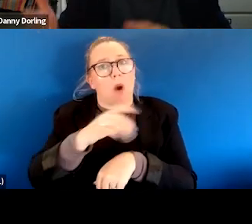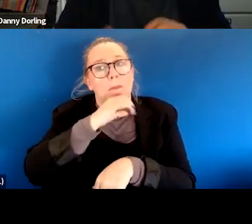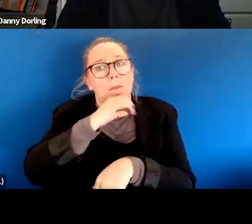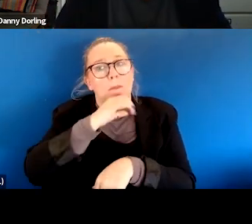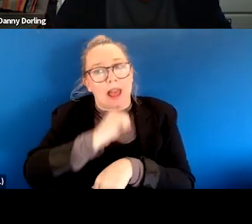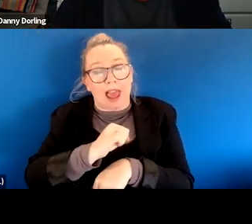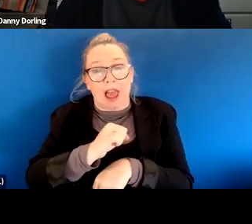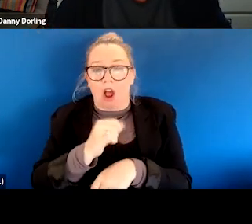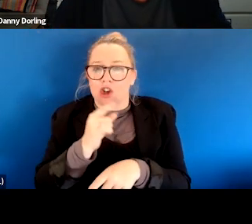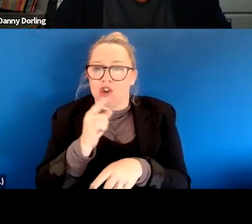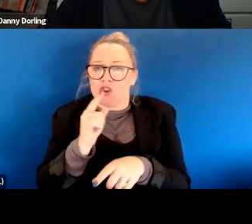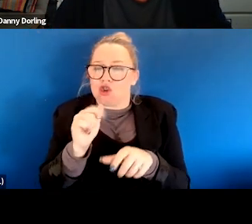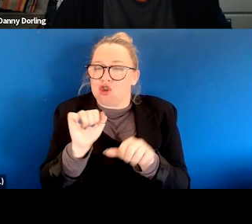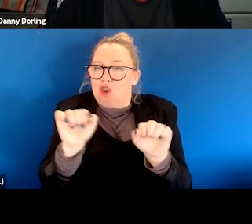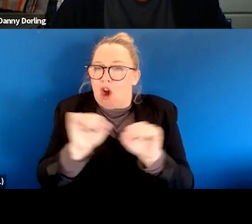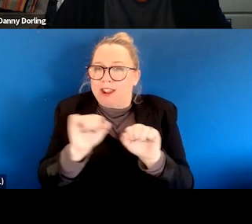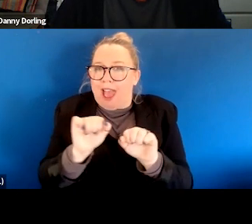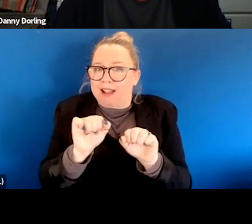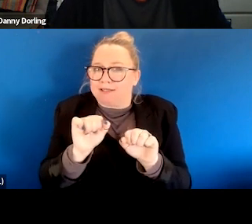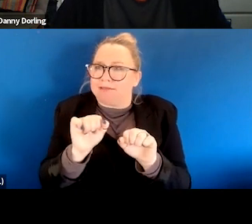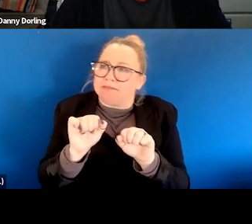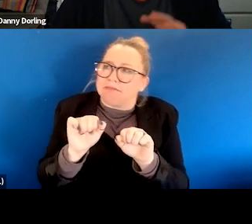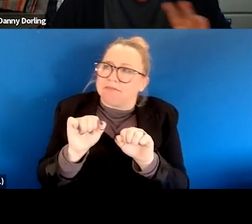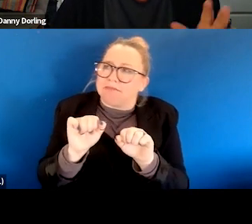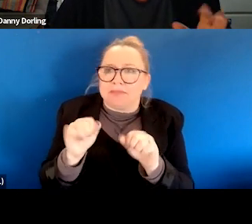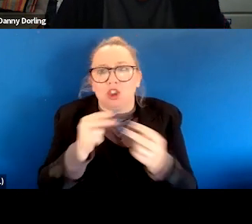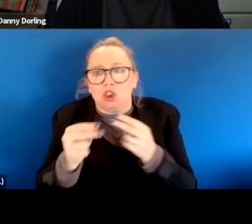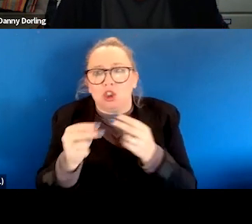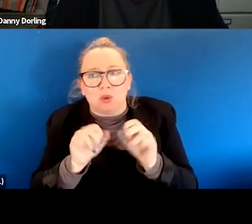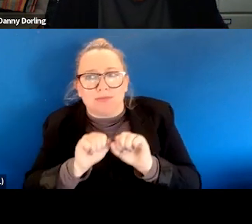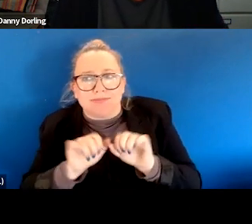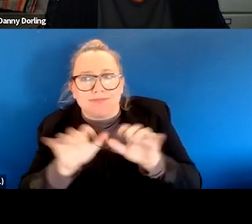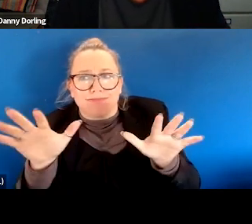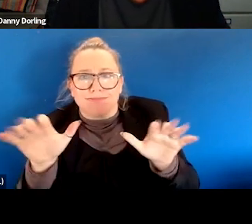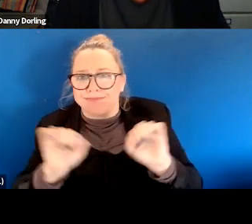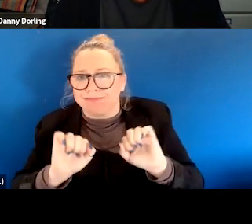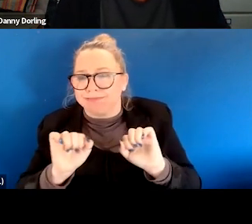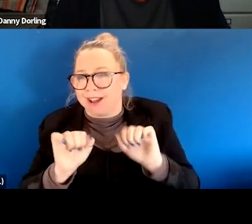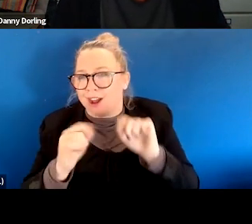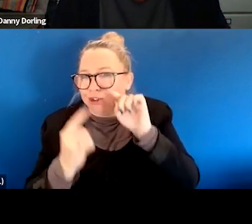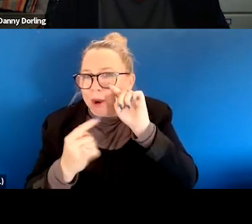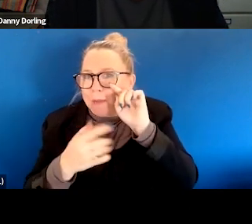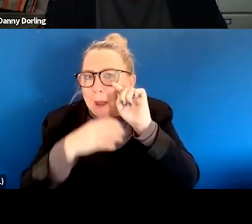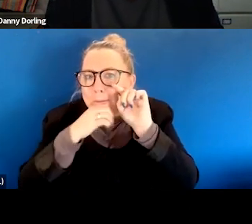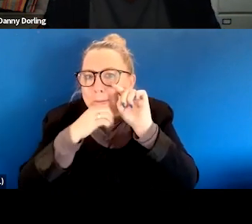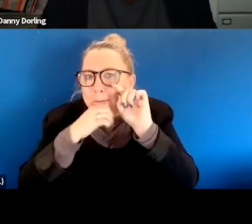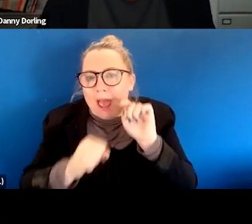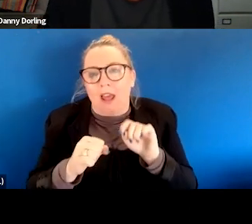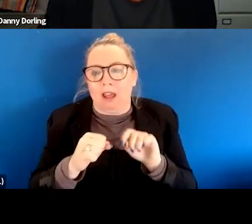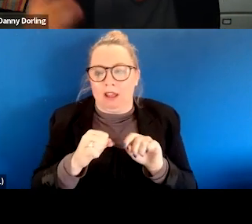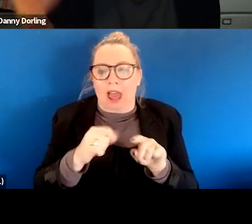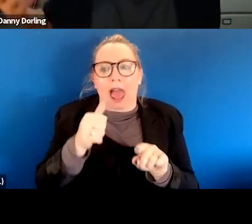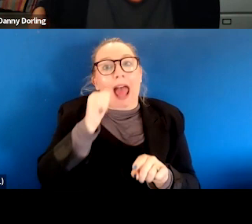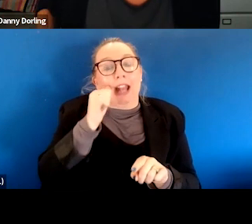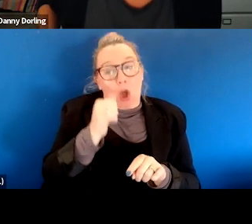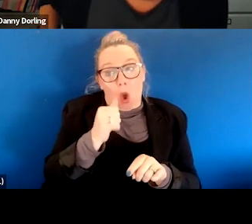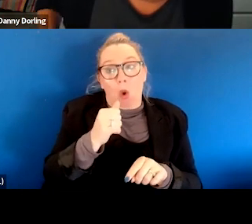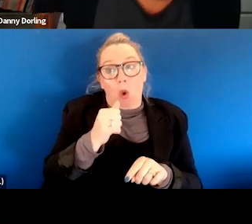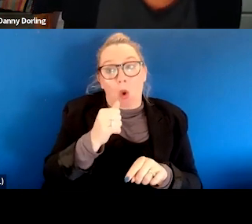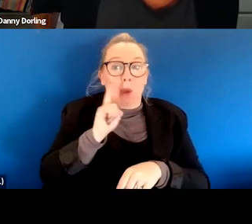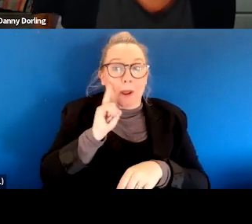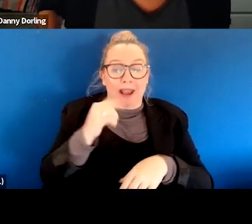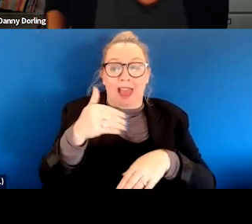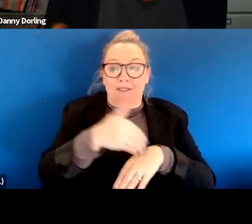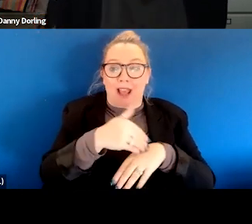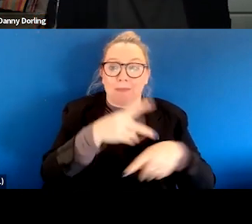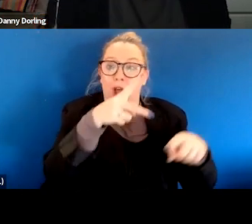interesting. Whereas when we had austerity, there was some more commentary about the fact that women were more affected by austerity than men. Women were more